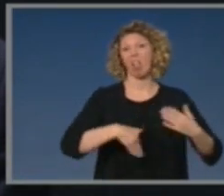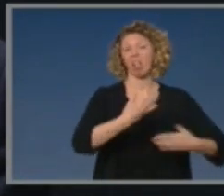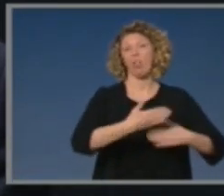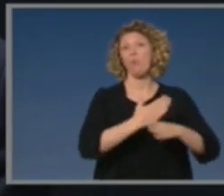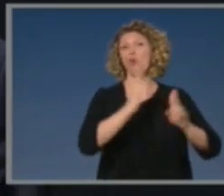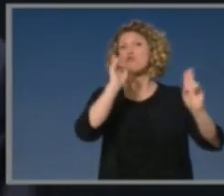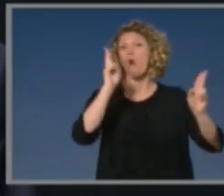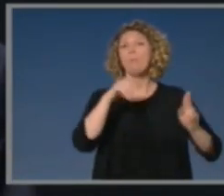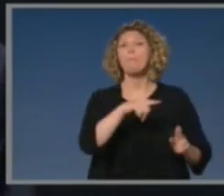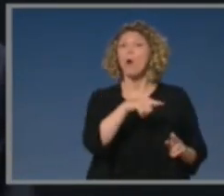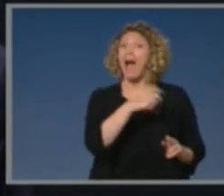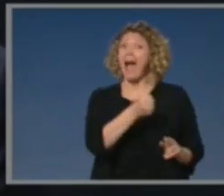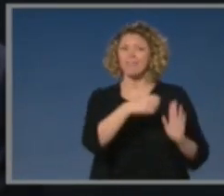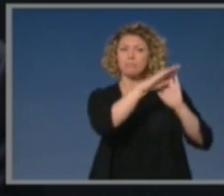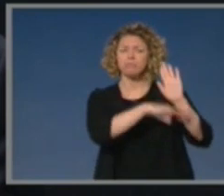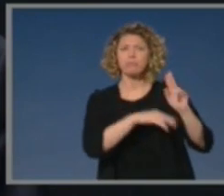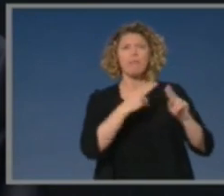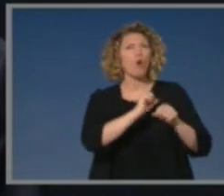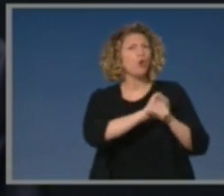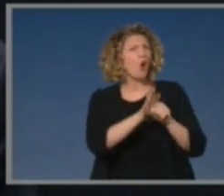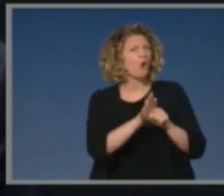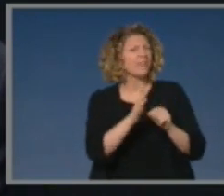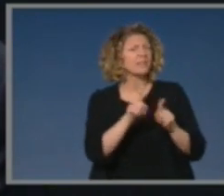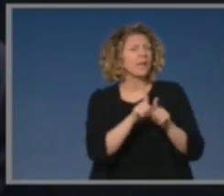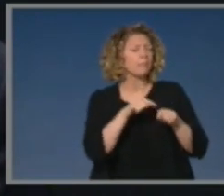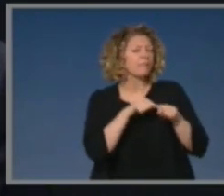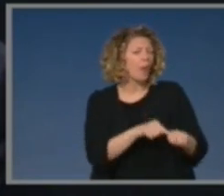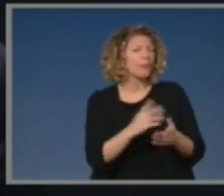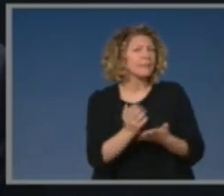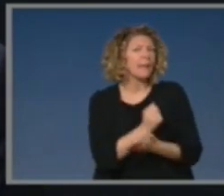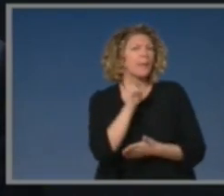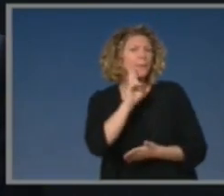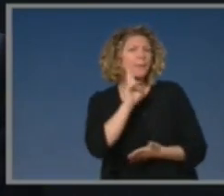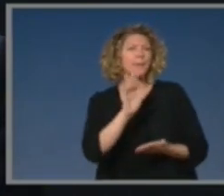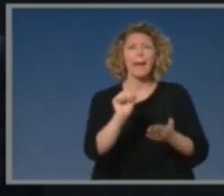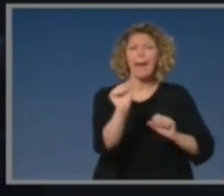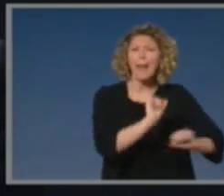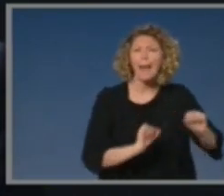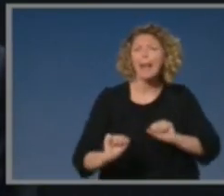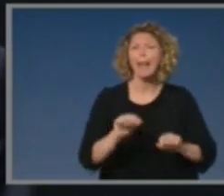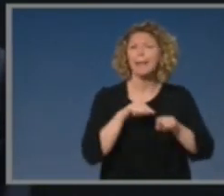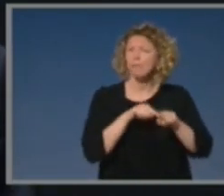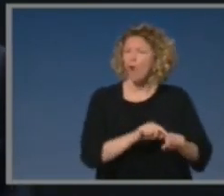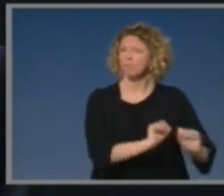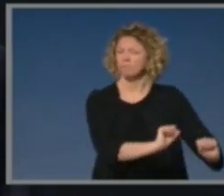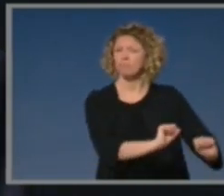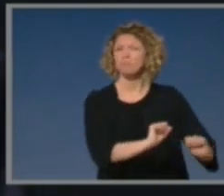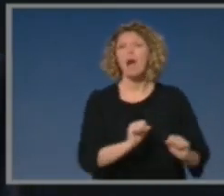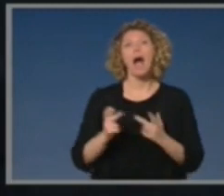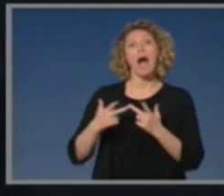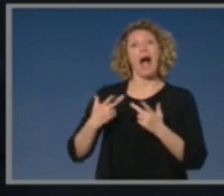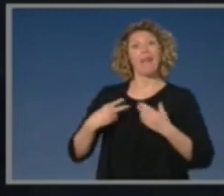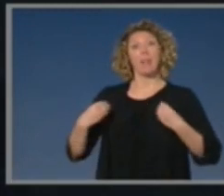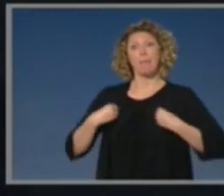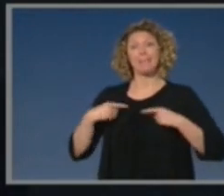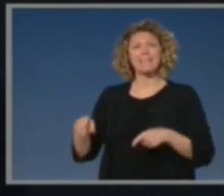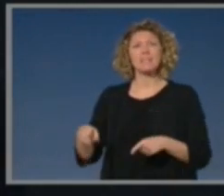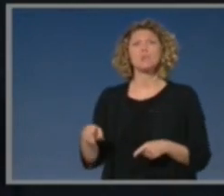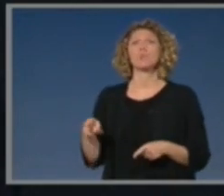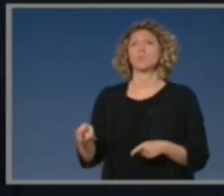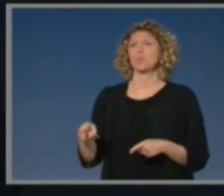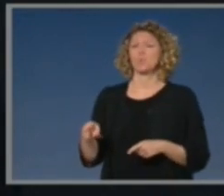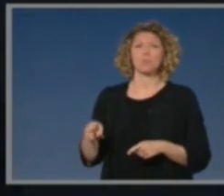business models for their businesses and are continuing to operate right through. Other businesses have had some impact on demand, so they're running at